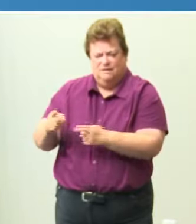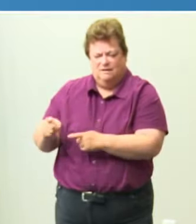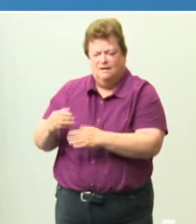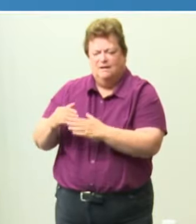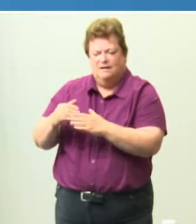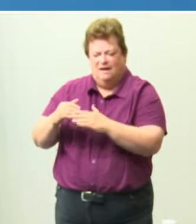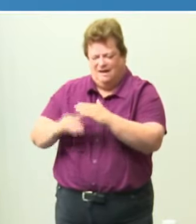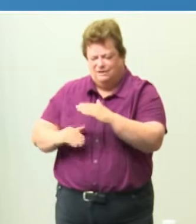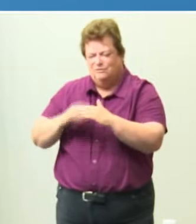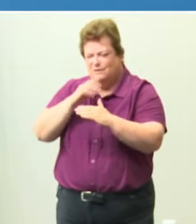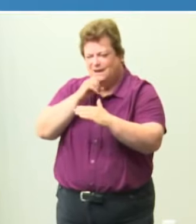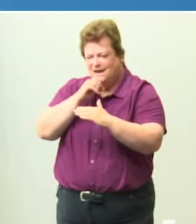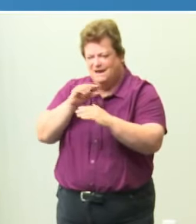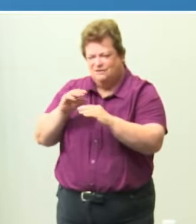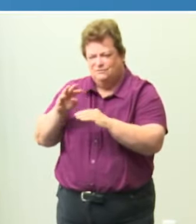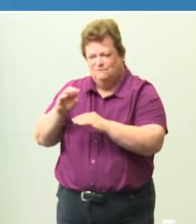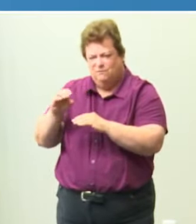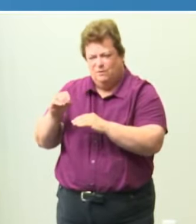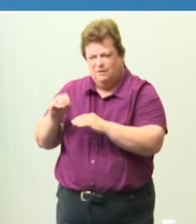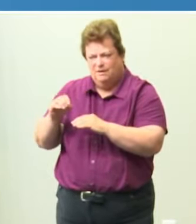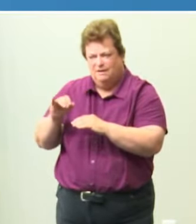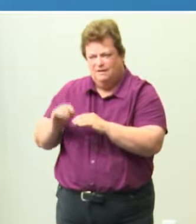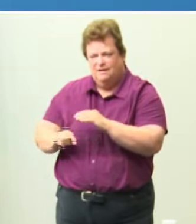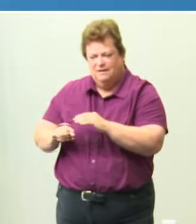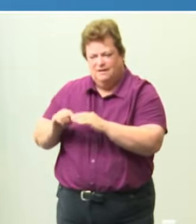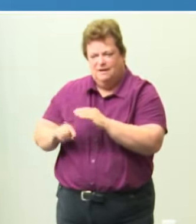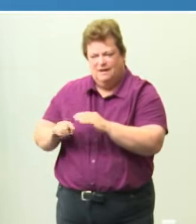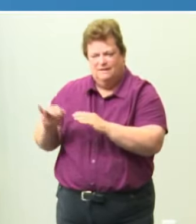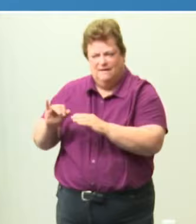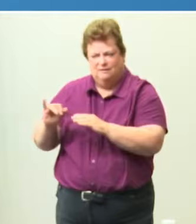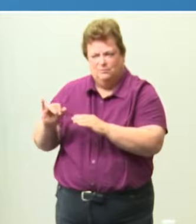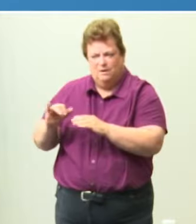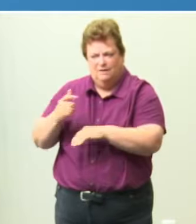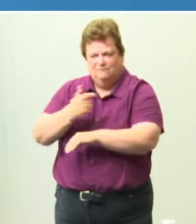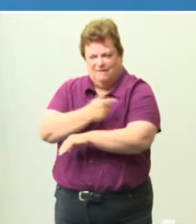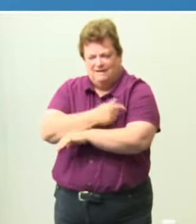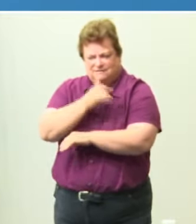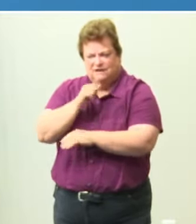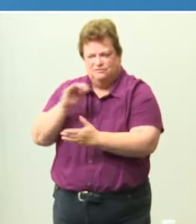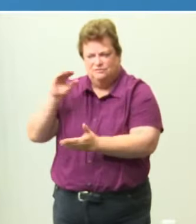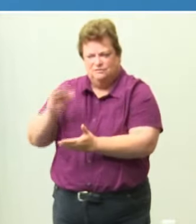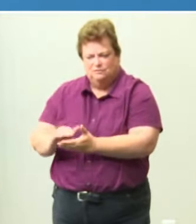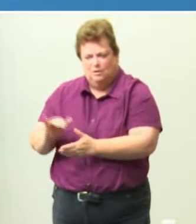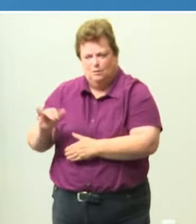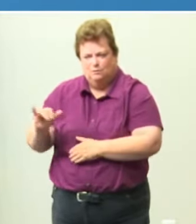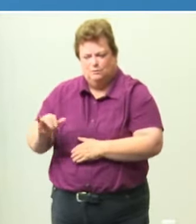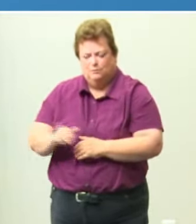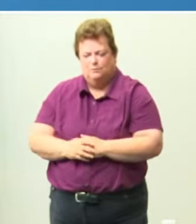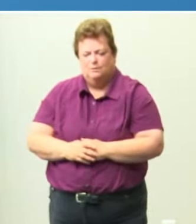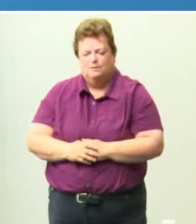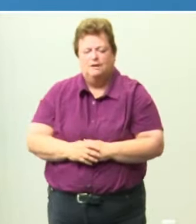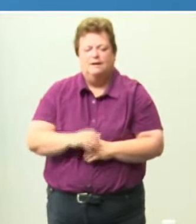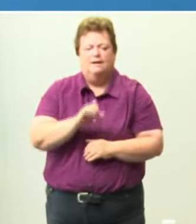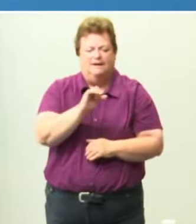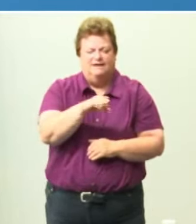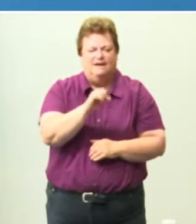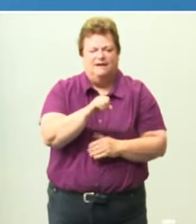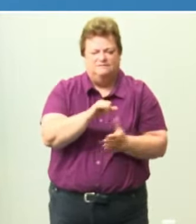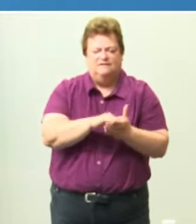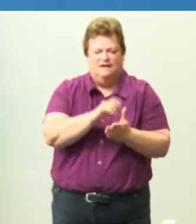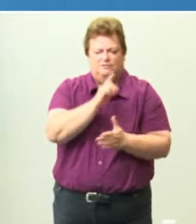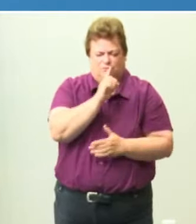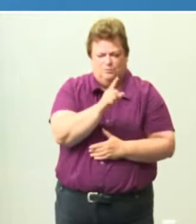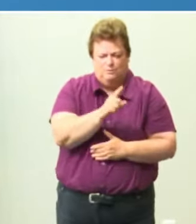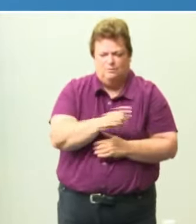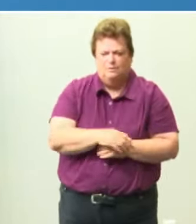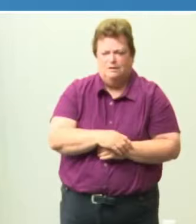under 35 age groups, and that's also where vaccination, is the lowest. Yes, that's true, and it's under that